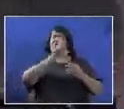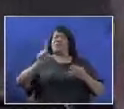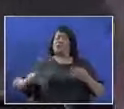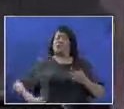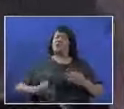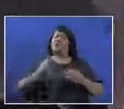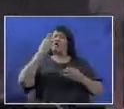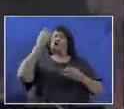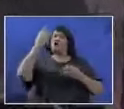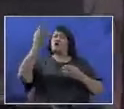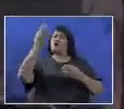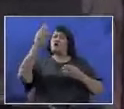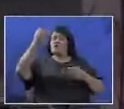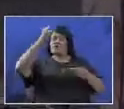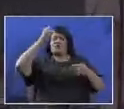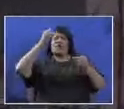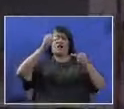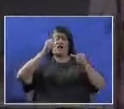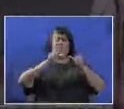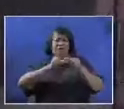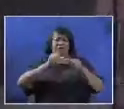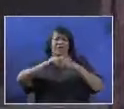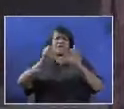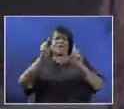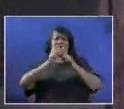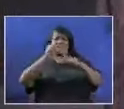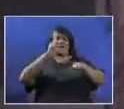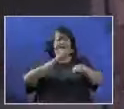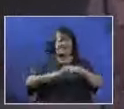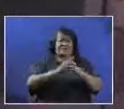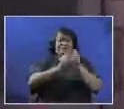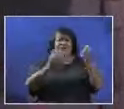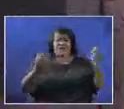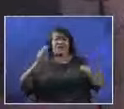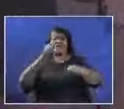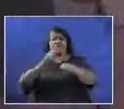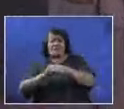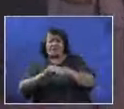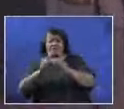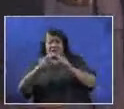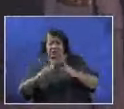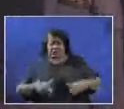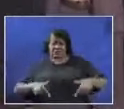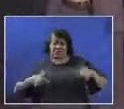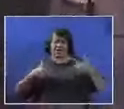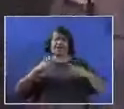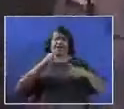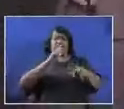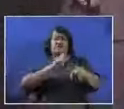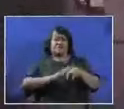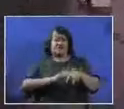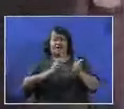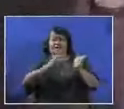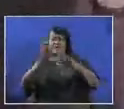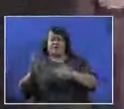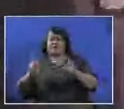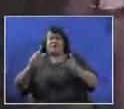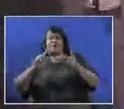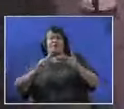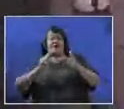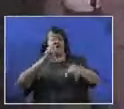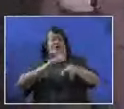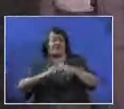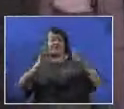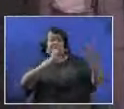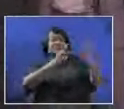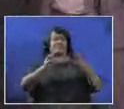you remind us through your word that there is a time for everything, a time to live, a time to die, a time for peace, a time for war,